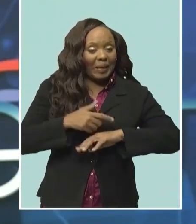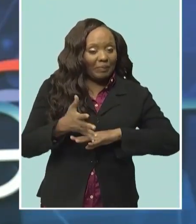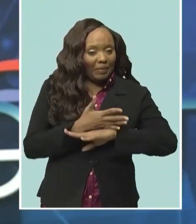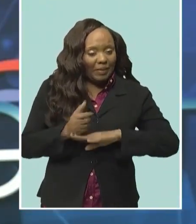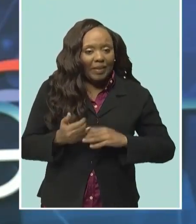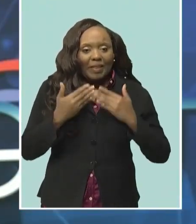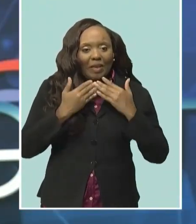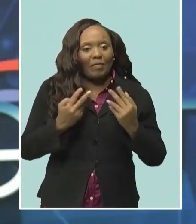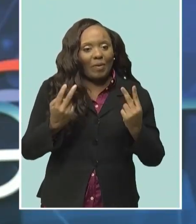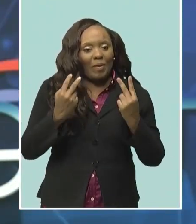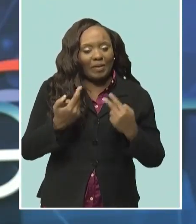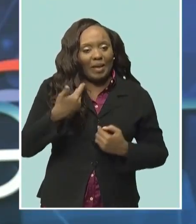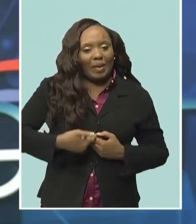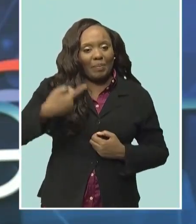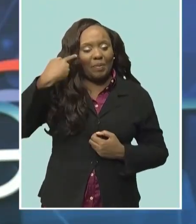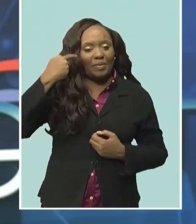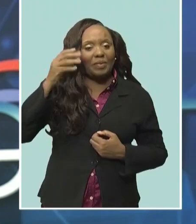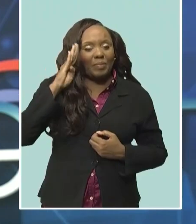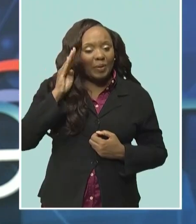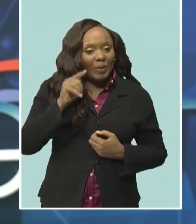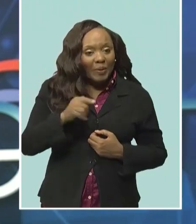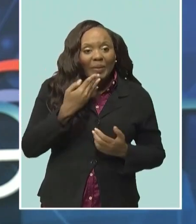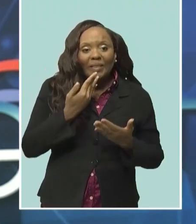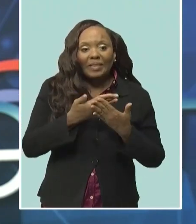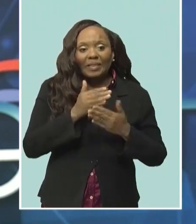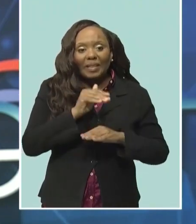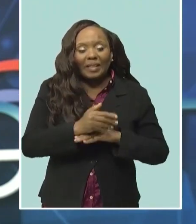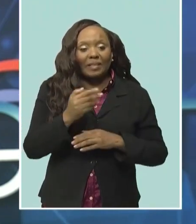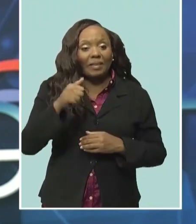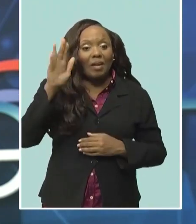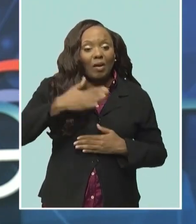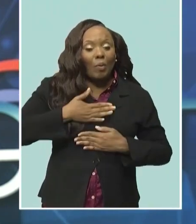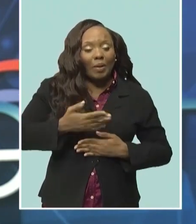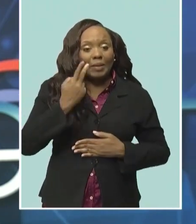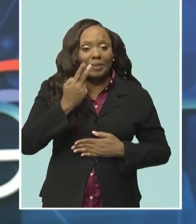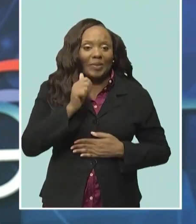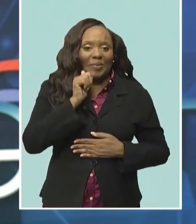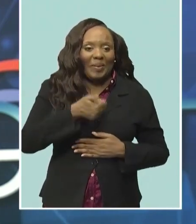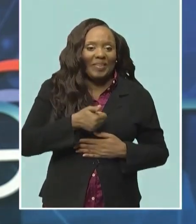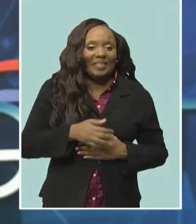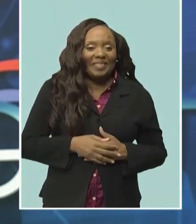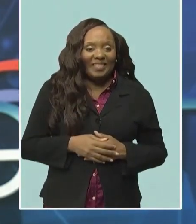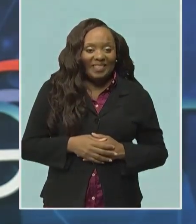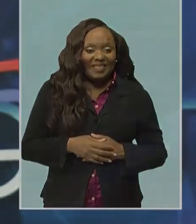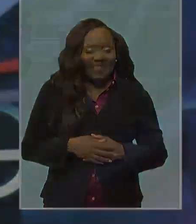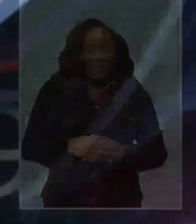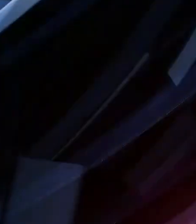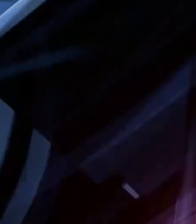yours. I'm Pearson Bowen for the crew. To all of you, good night. By God's will, we'll see you tomorrow.